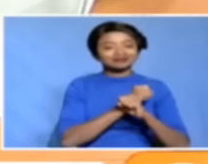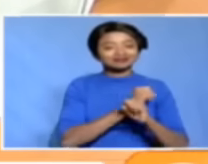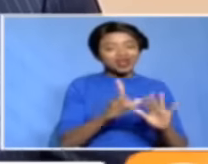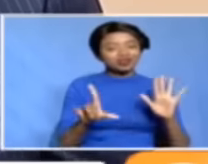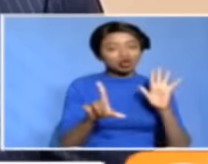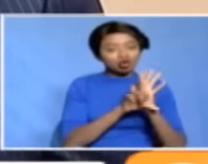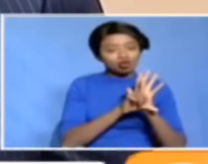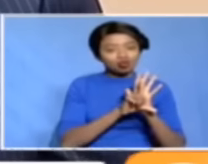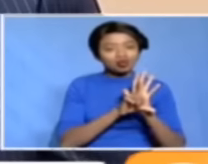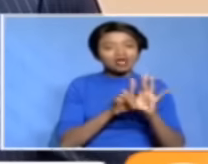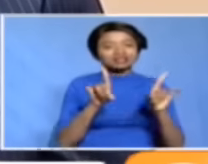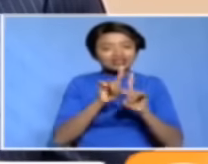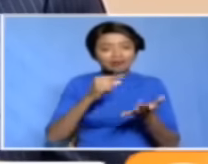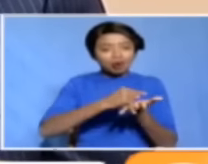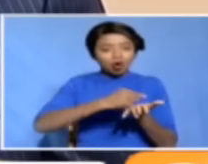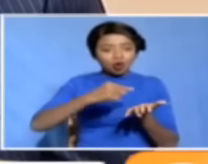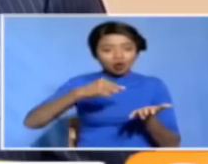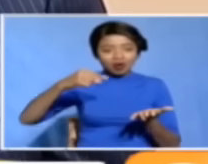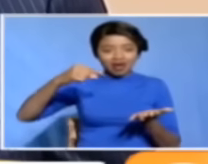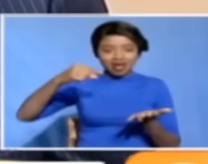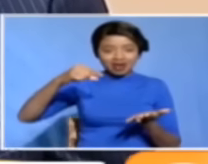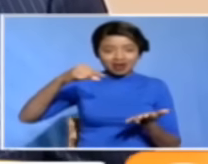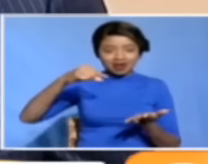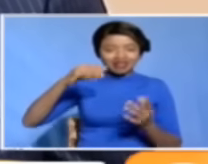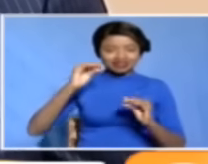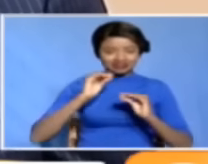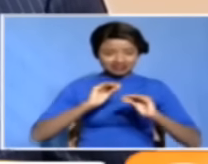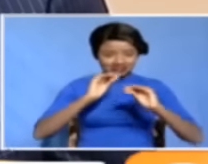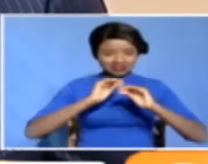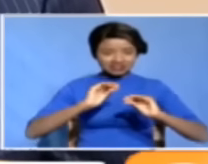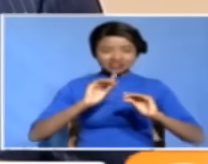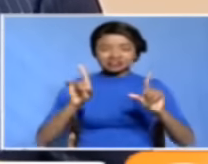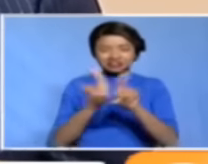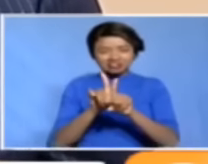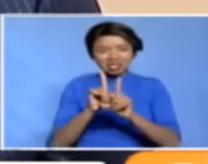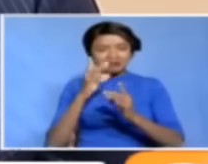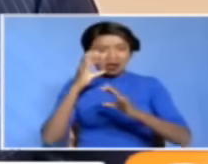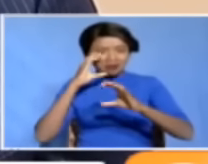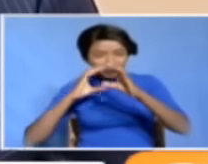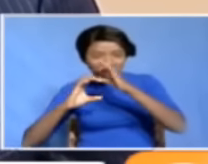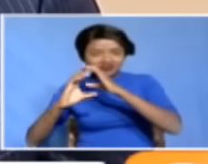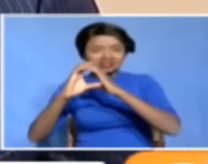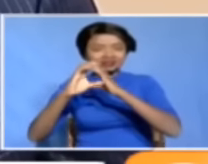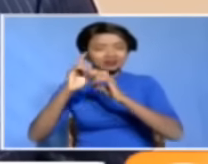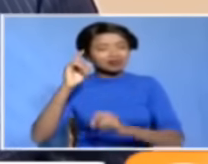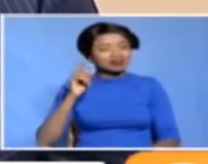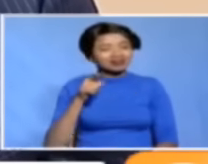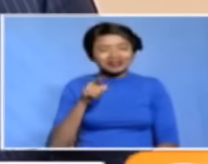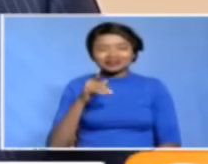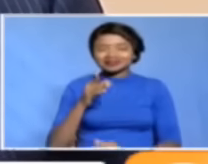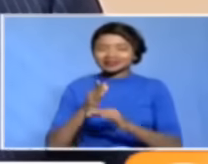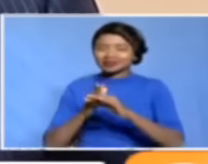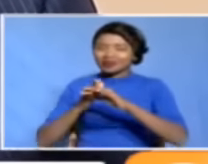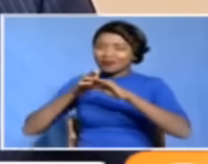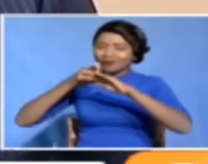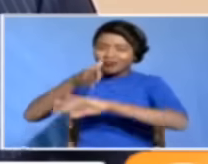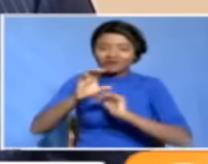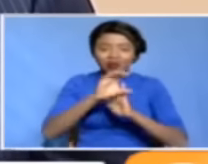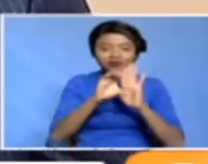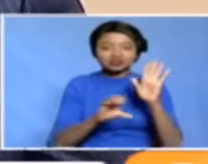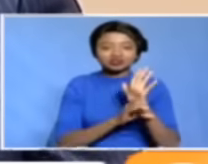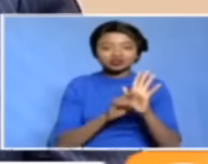The teachings of the Quran and the prophetic traditions supersede the Constitution of Kenya.